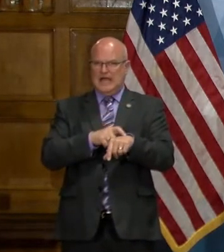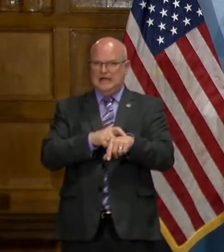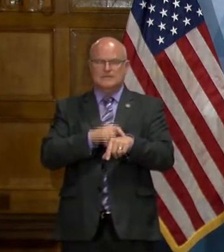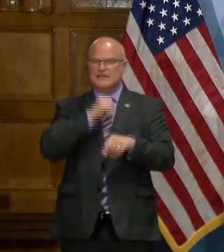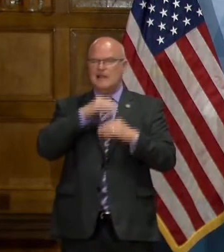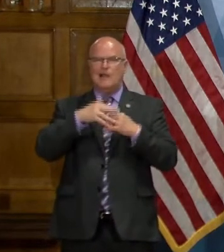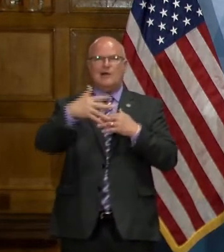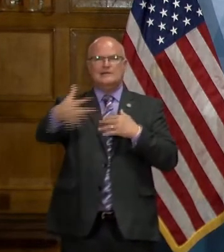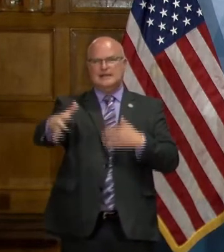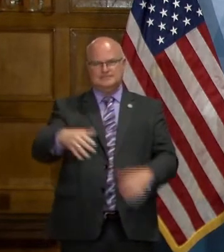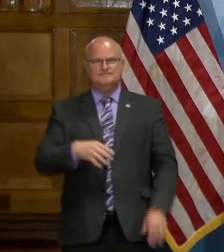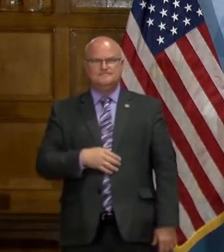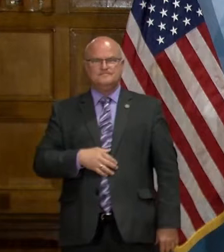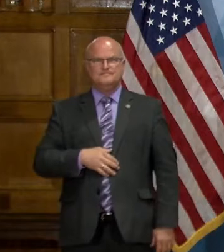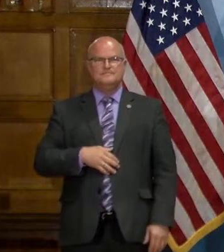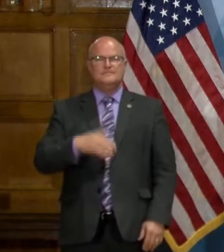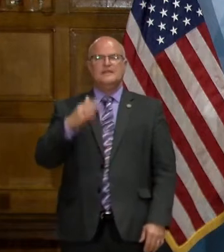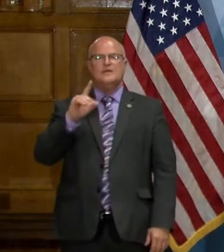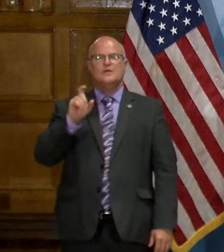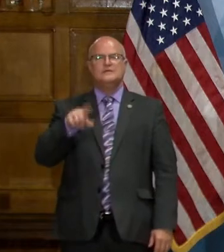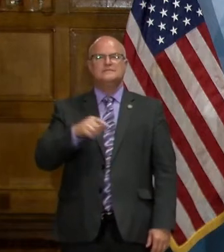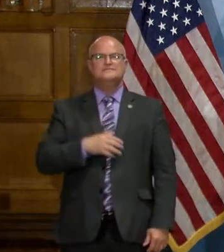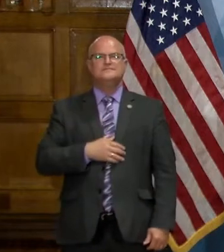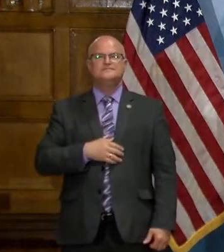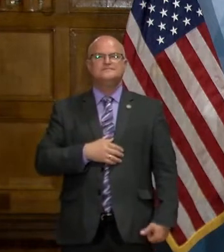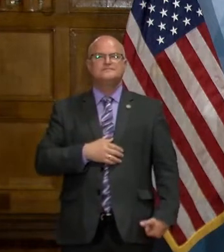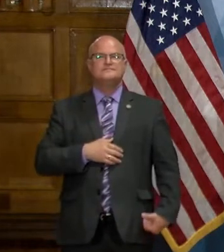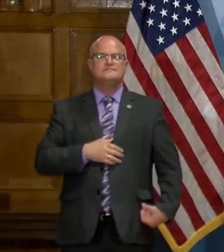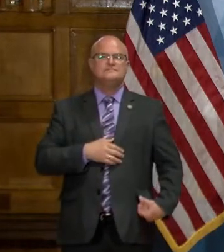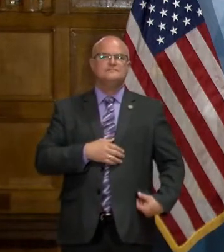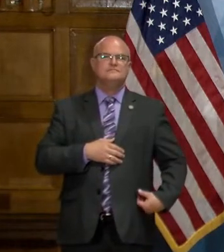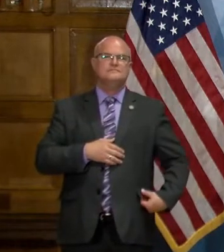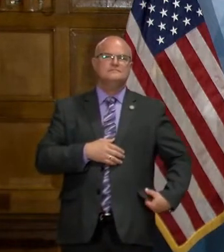the longer time frame. Next question.